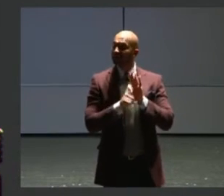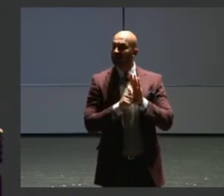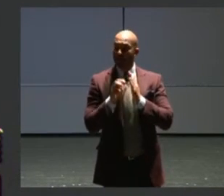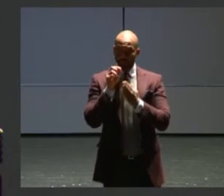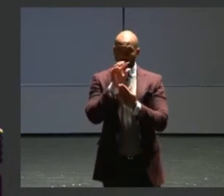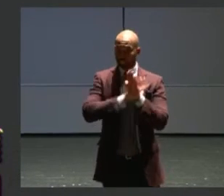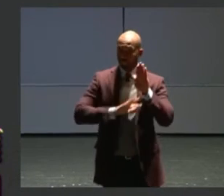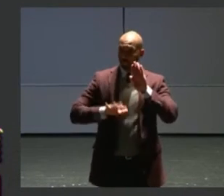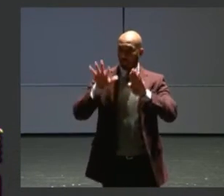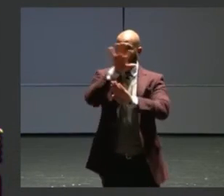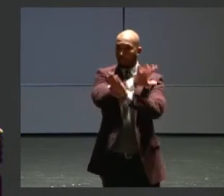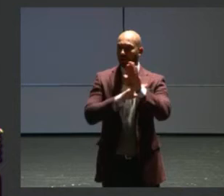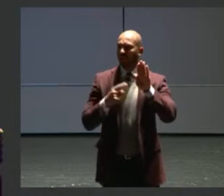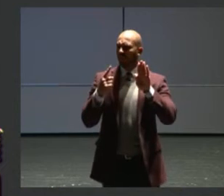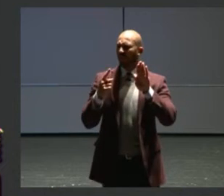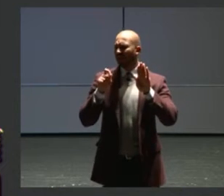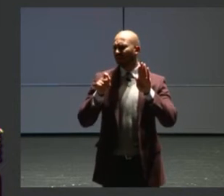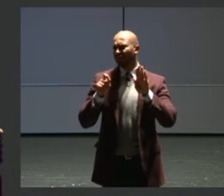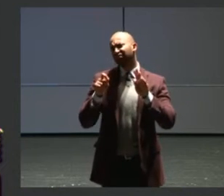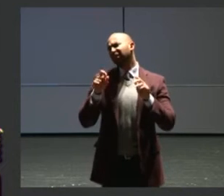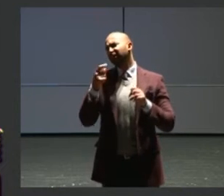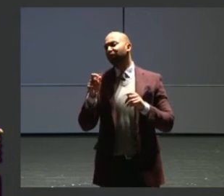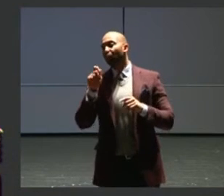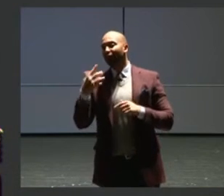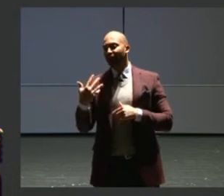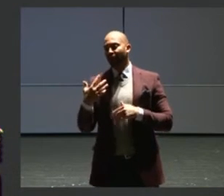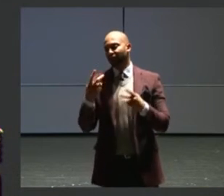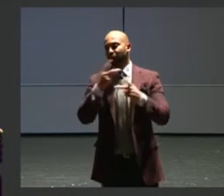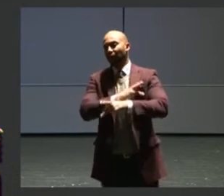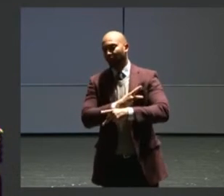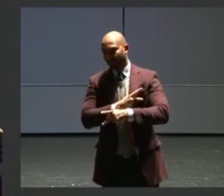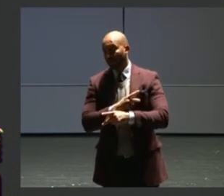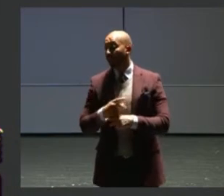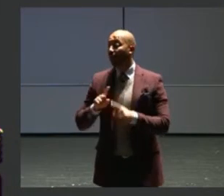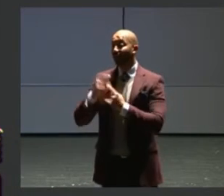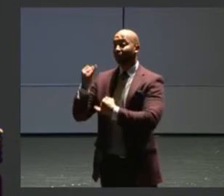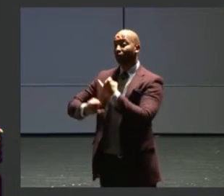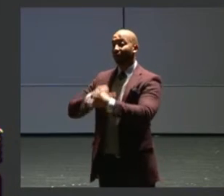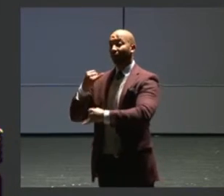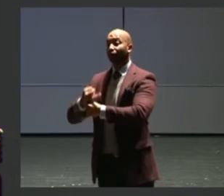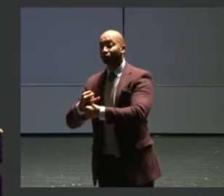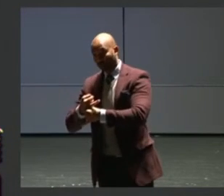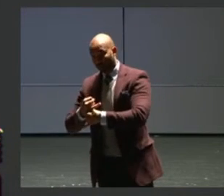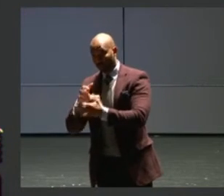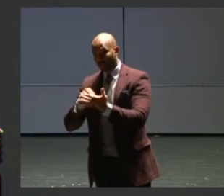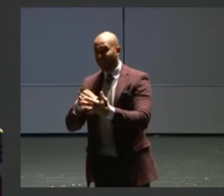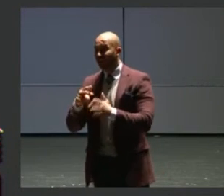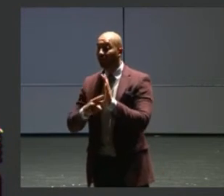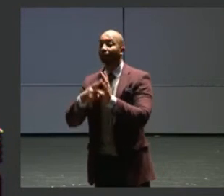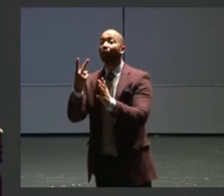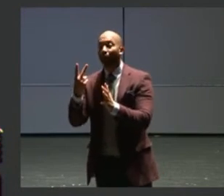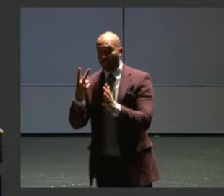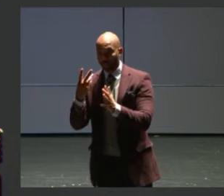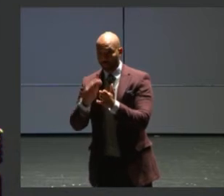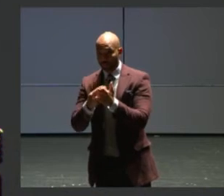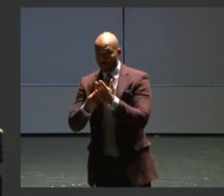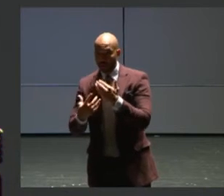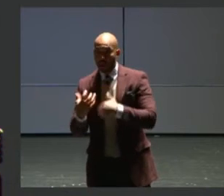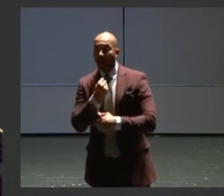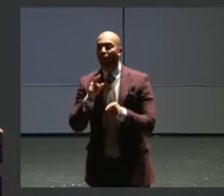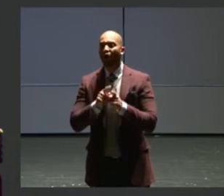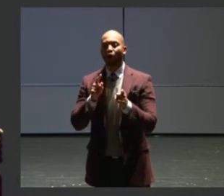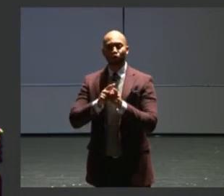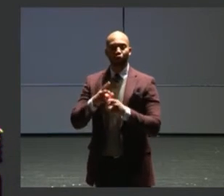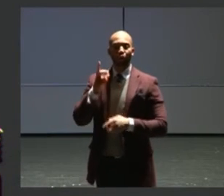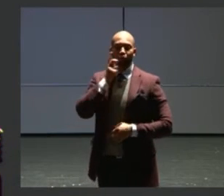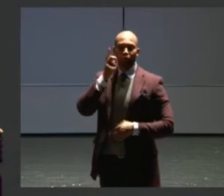surrounding states, they give us 1.5 times the tuition. International students provide double the tuition and often include